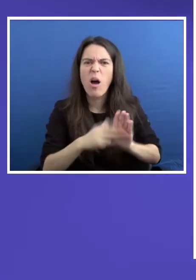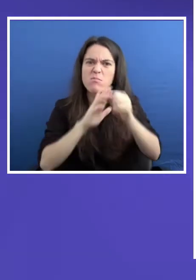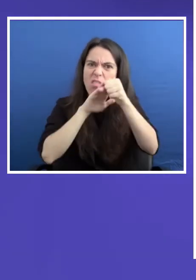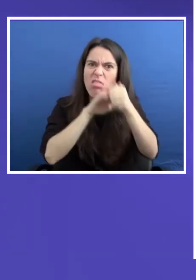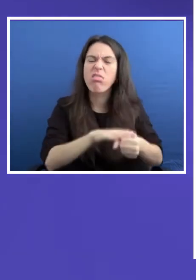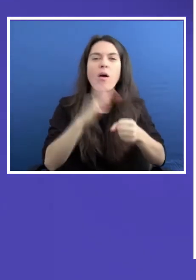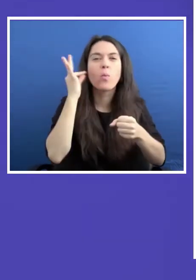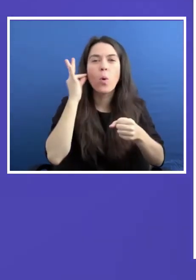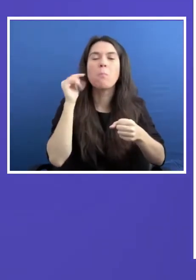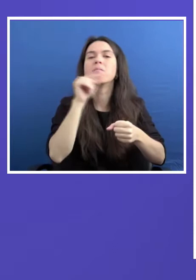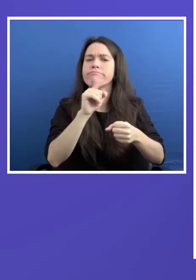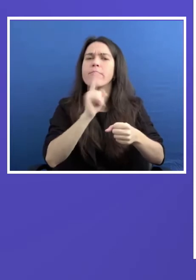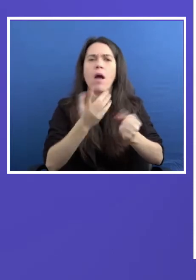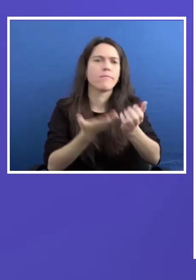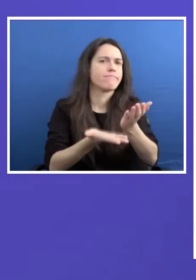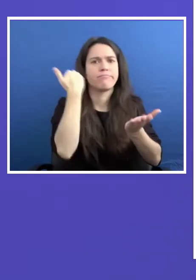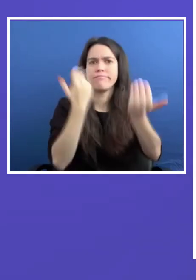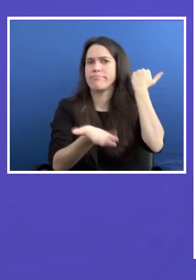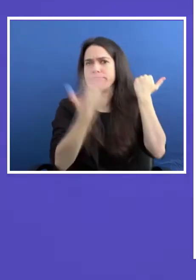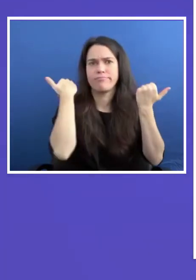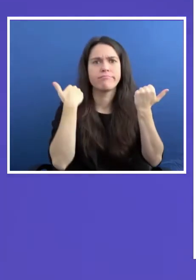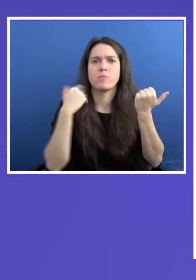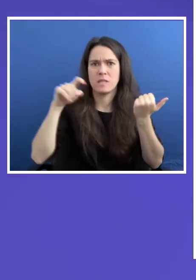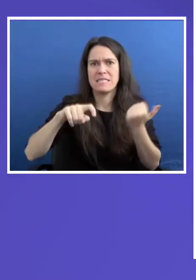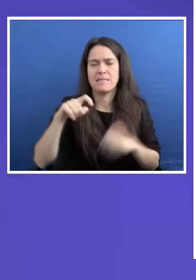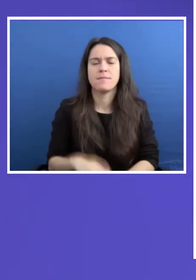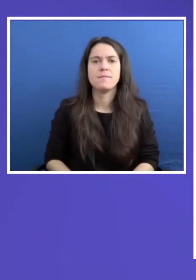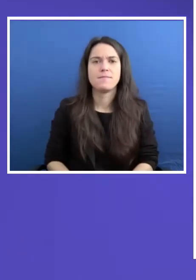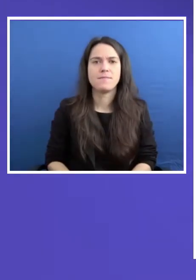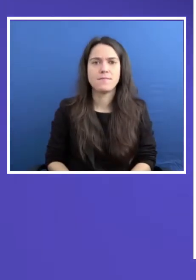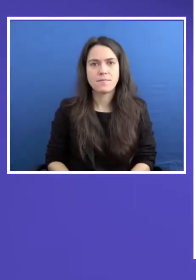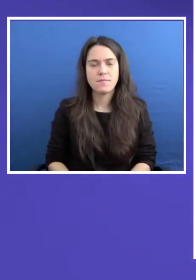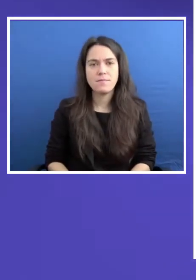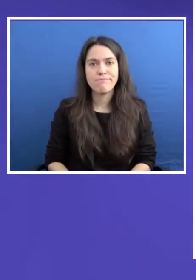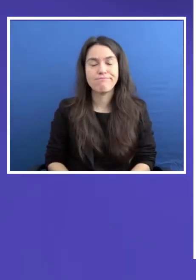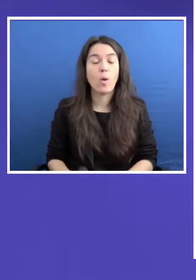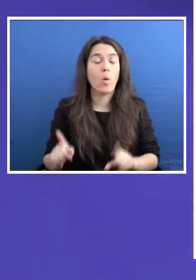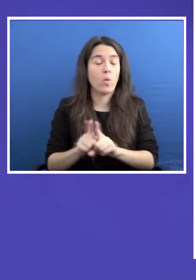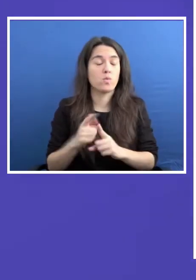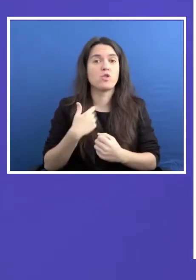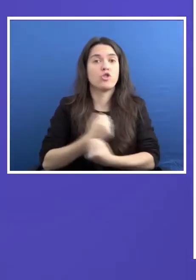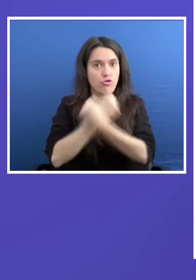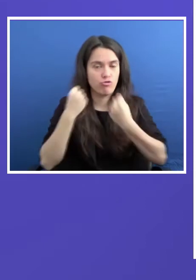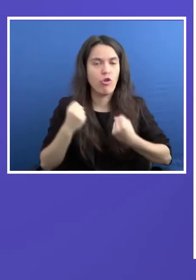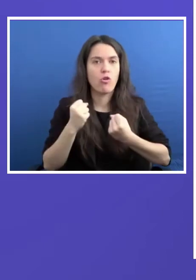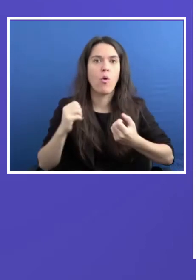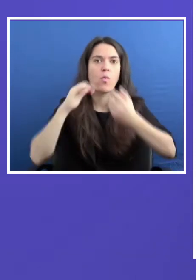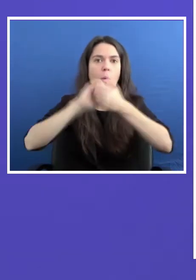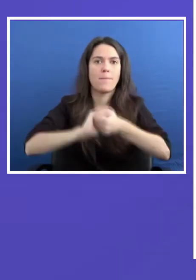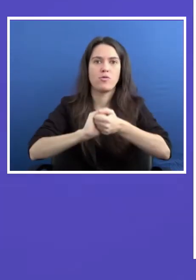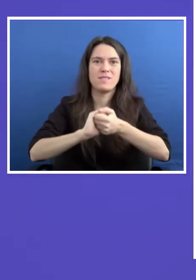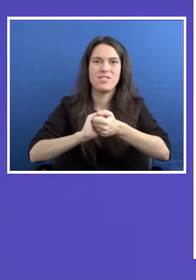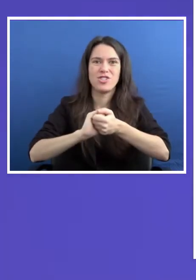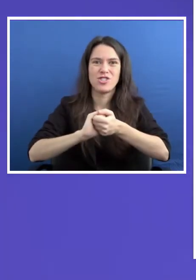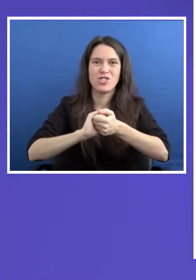and women is needed. As well, a stronger cooperation across stakeholders to remove barriers to